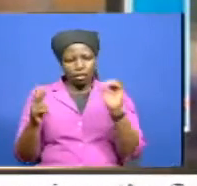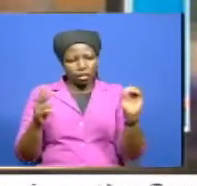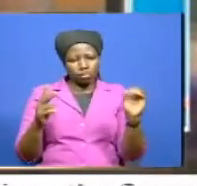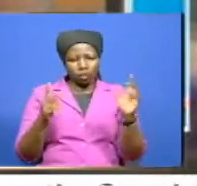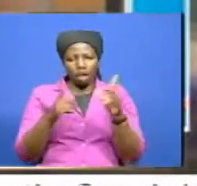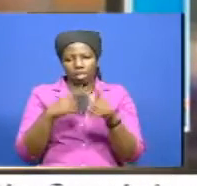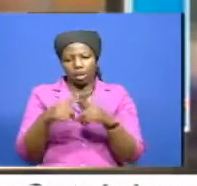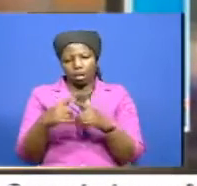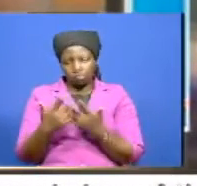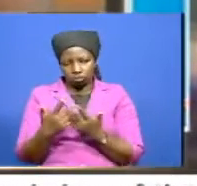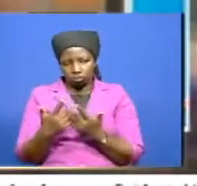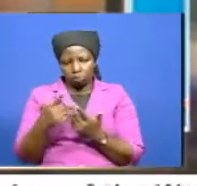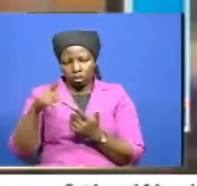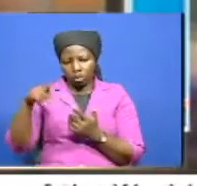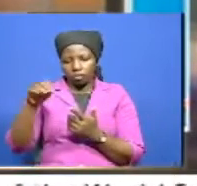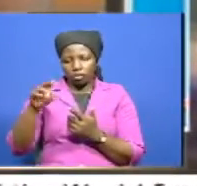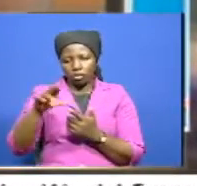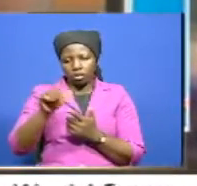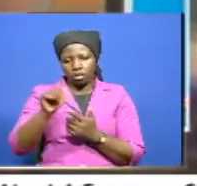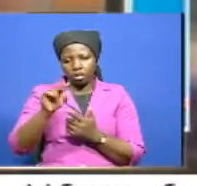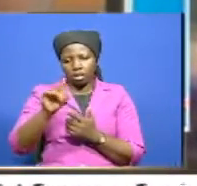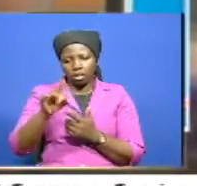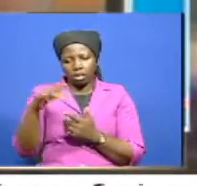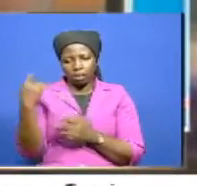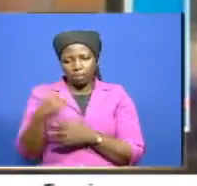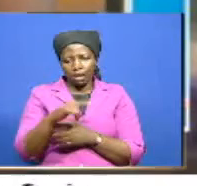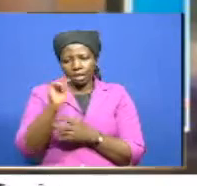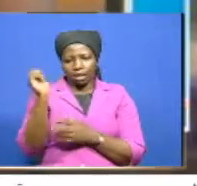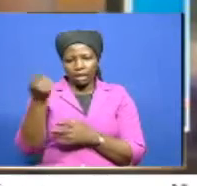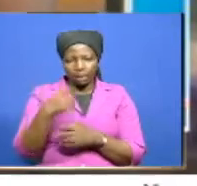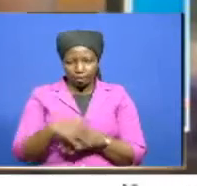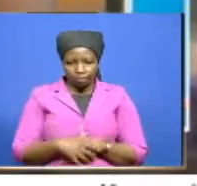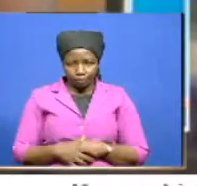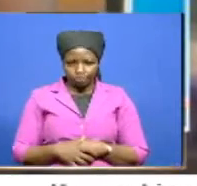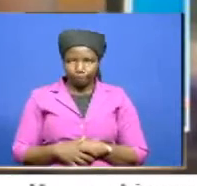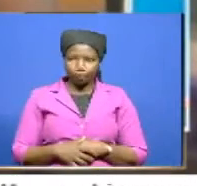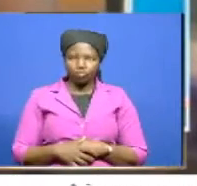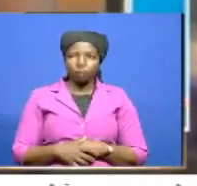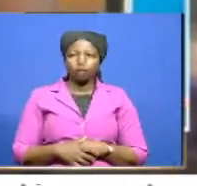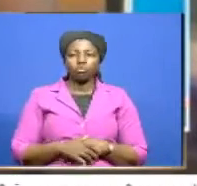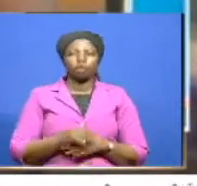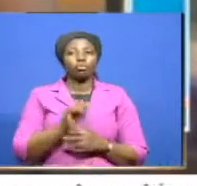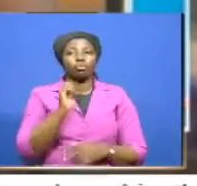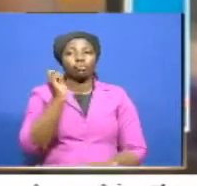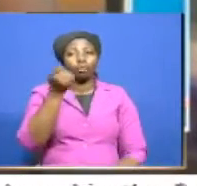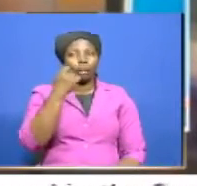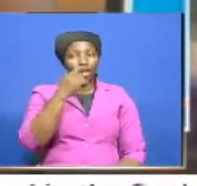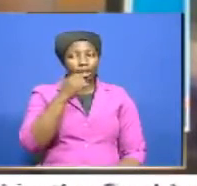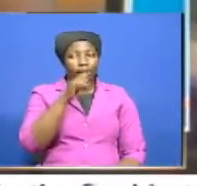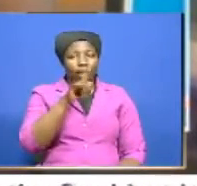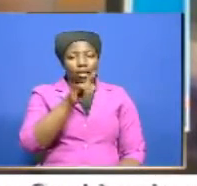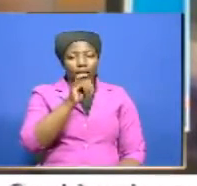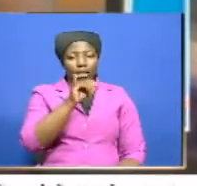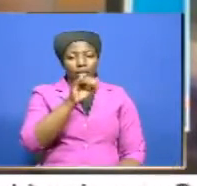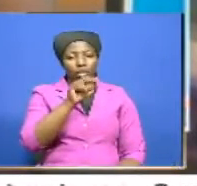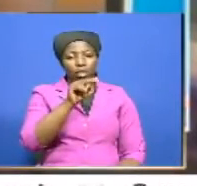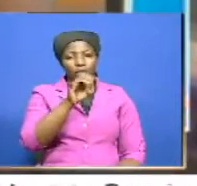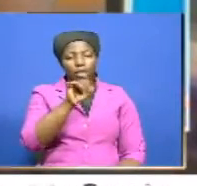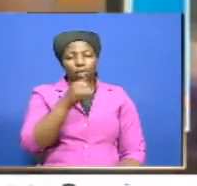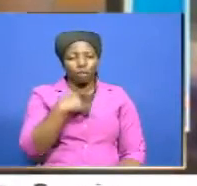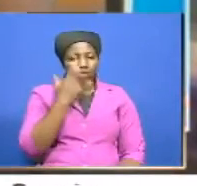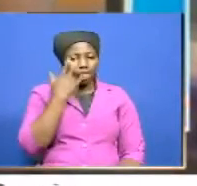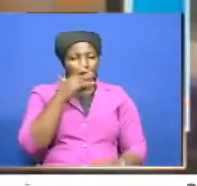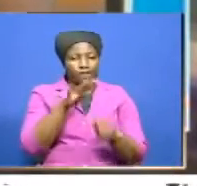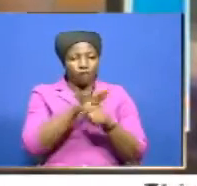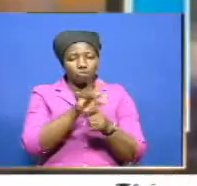final 19-0 last evening. And the Kenya Lioness at the moment, we've seen a full transition. There seems to be